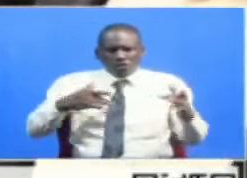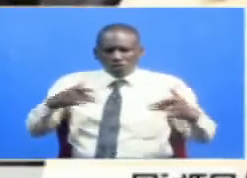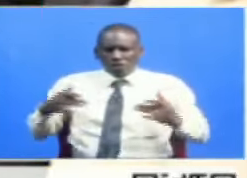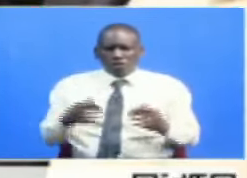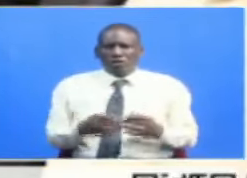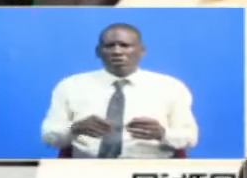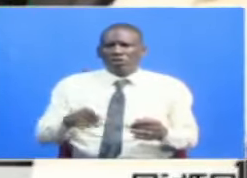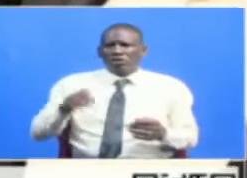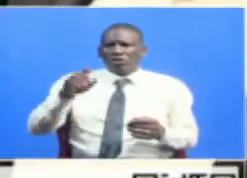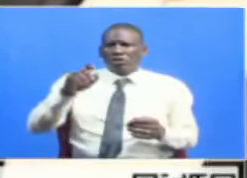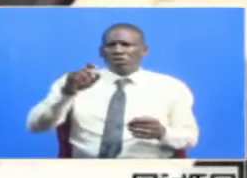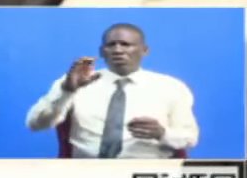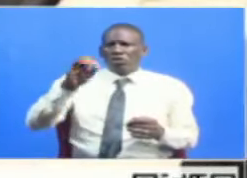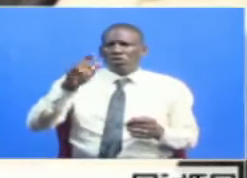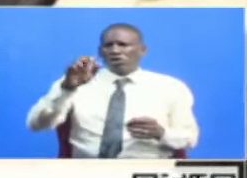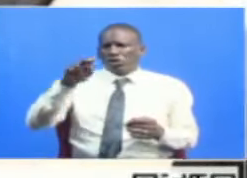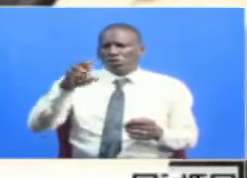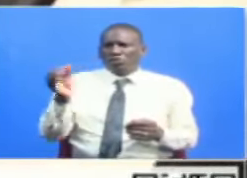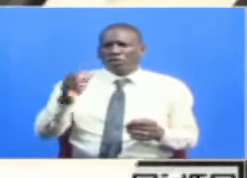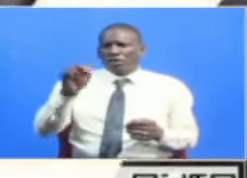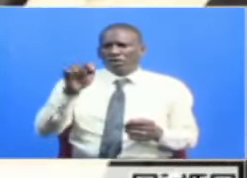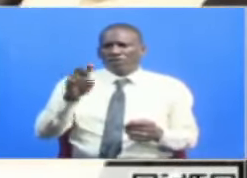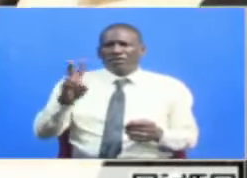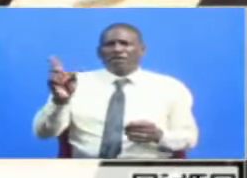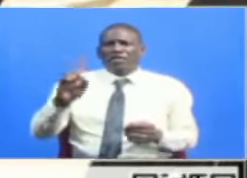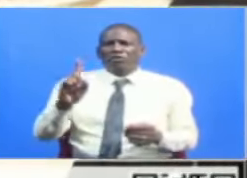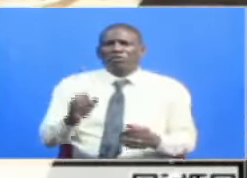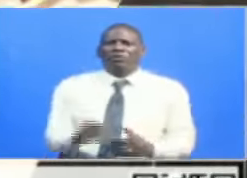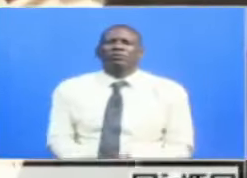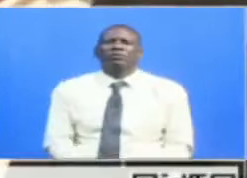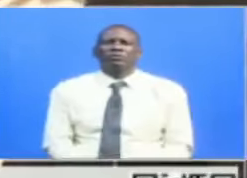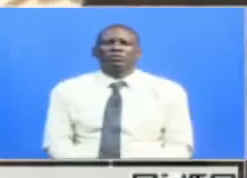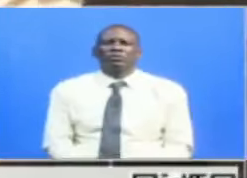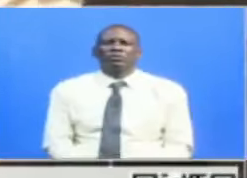Brian George, Otieno, NTV, Nairobi. Okay, and you have...